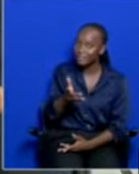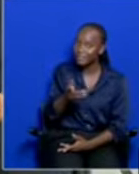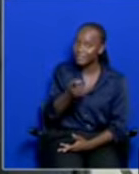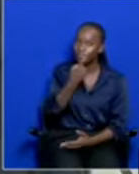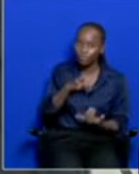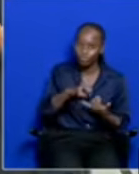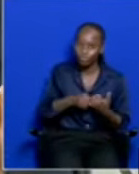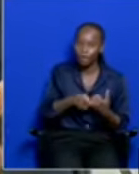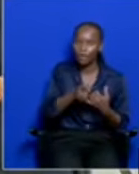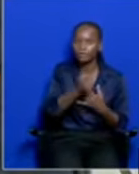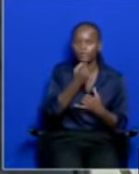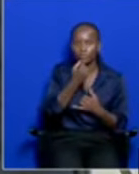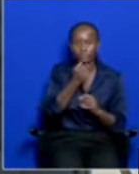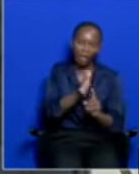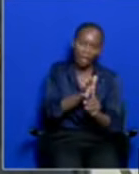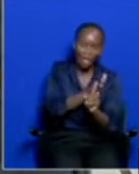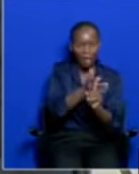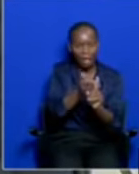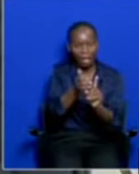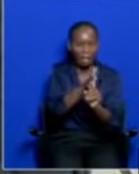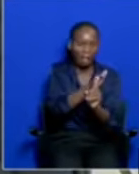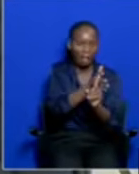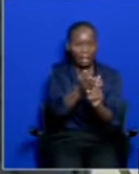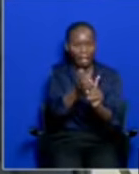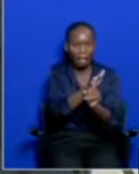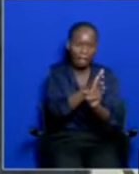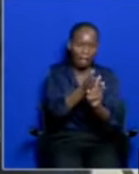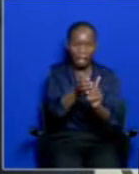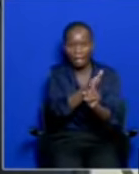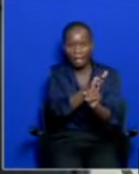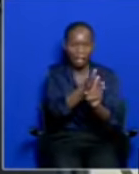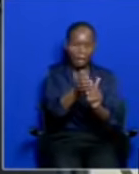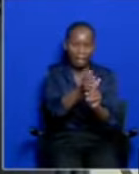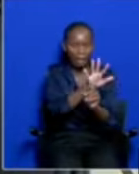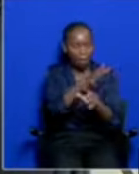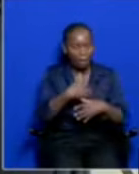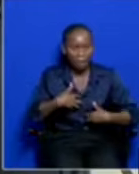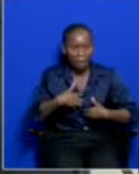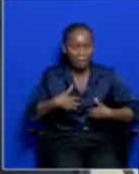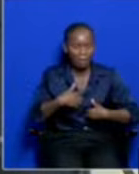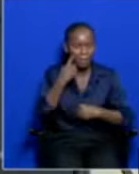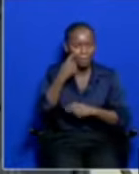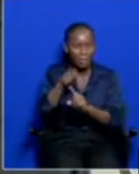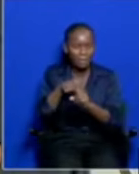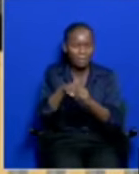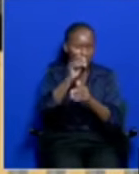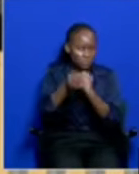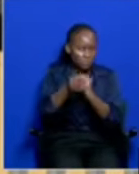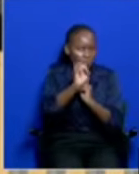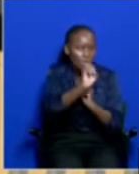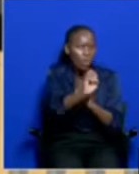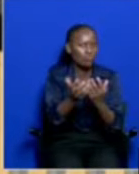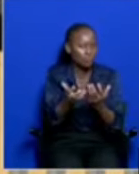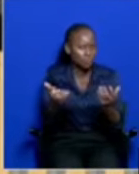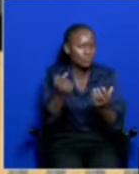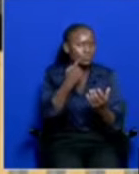is witness protection, all those type of resources that the state have to, that they can